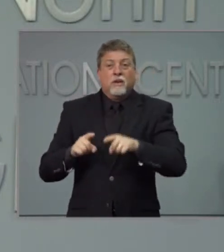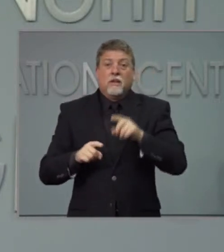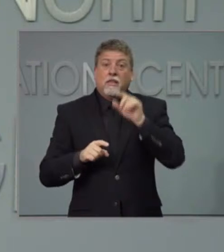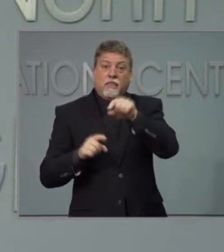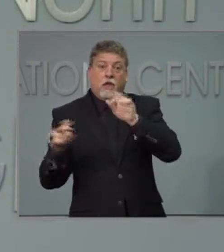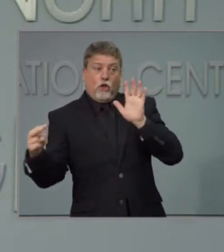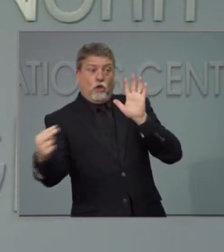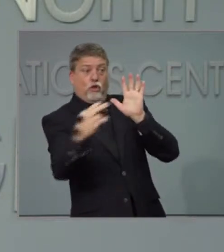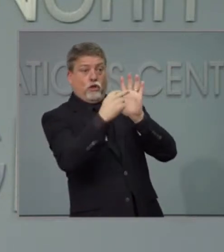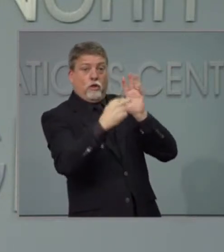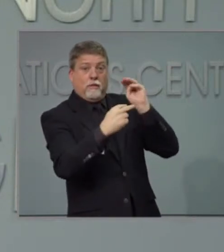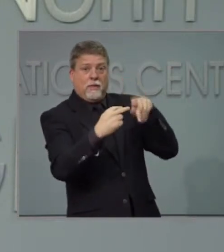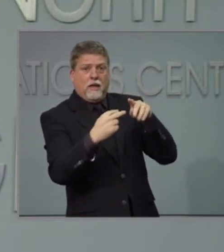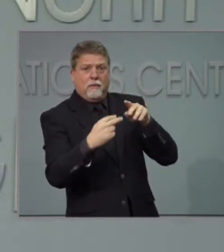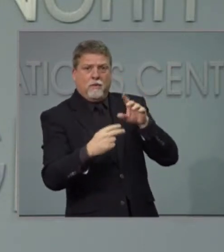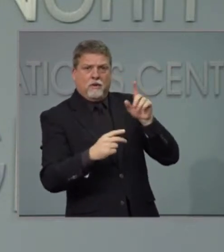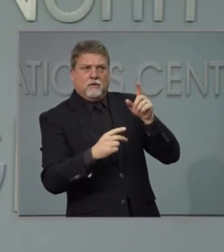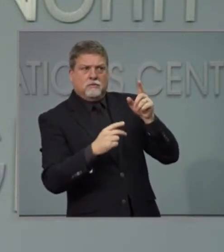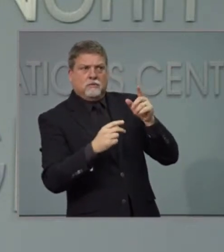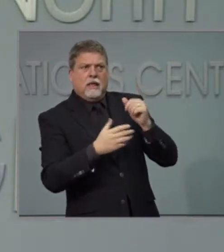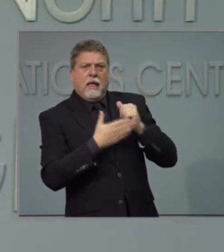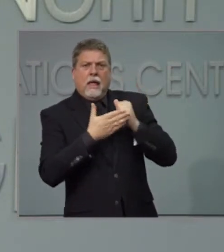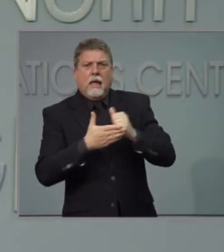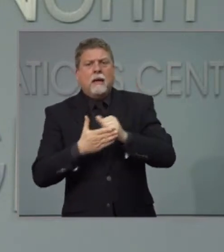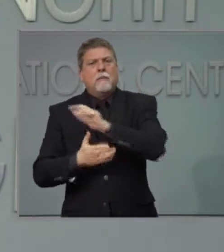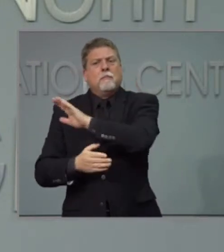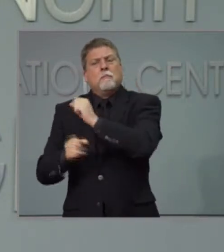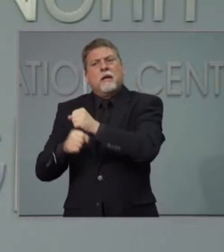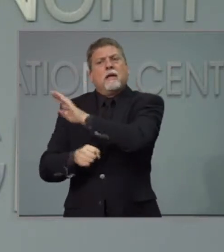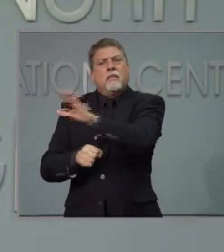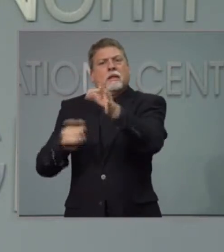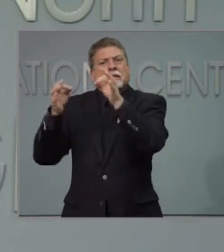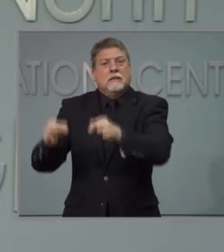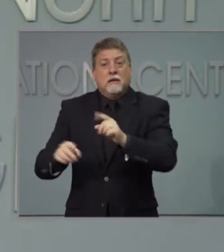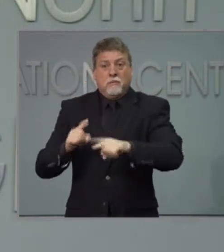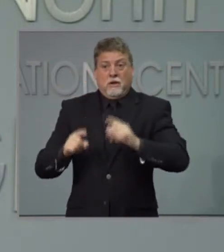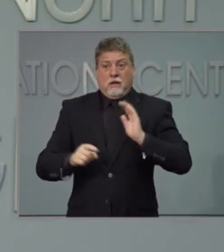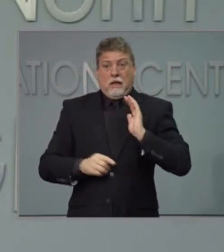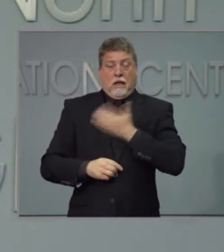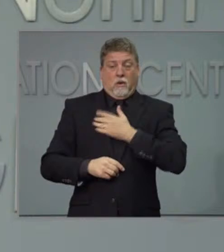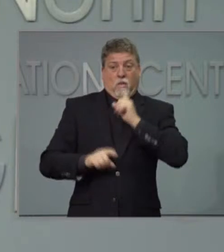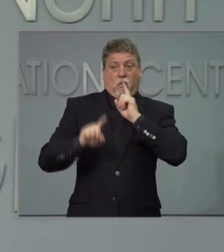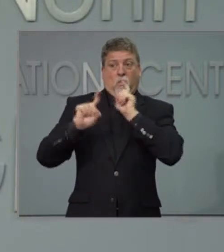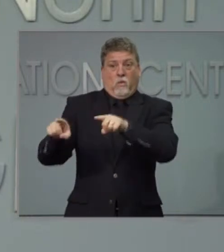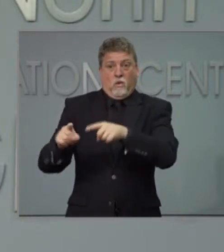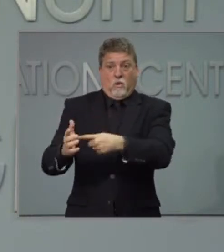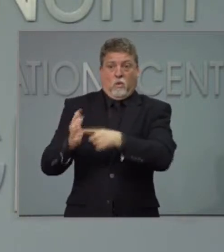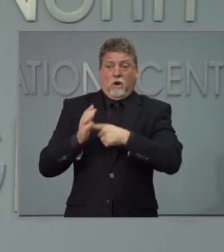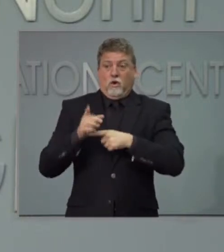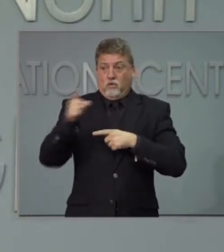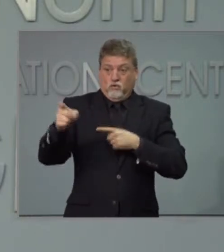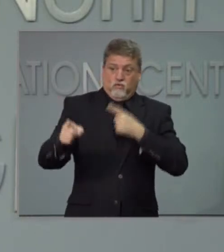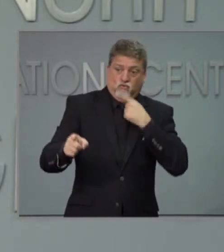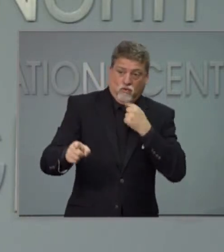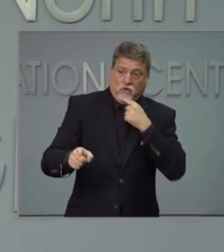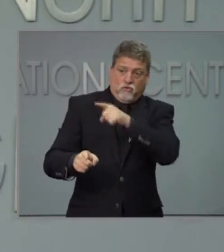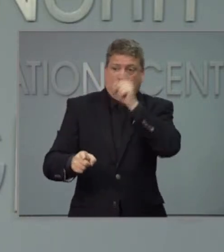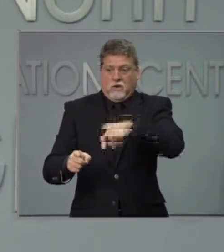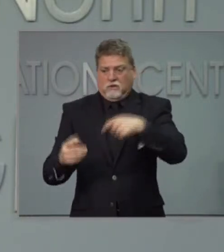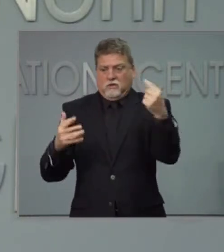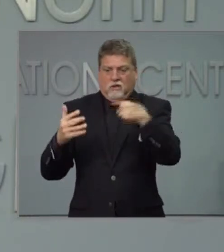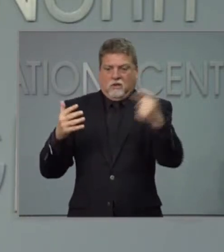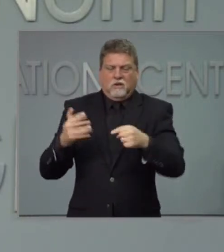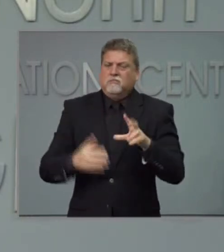nothing linking their decision to this map or any requirement that they do a